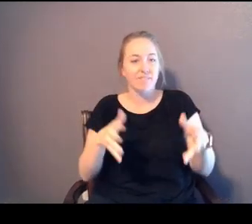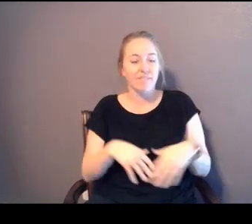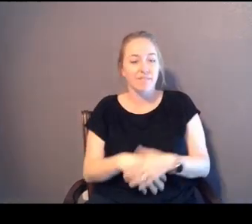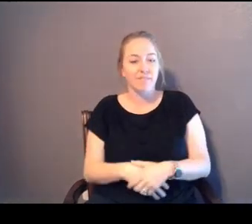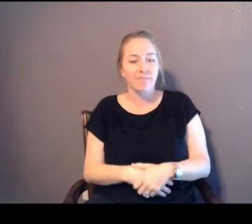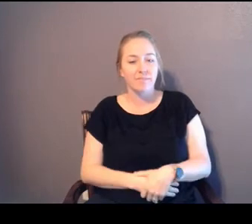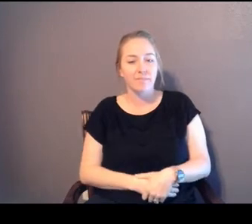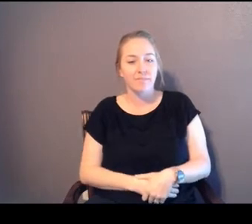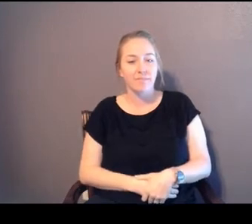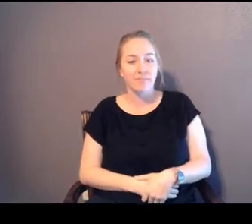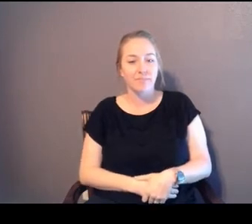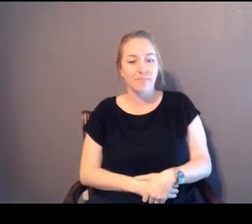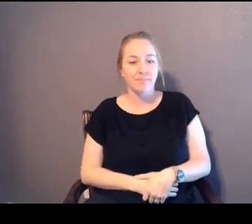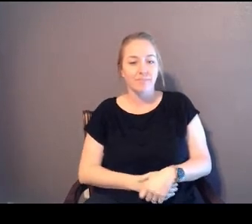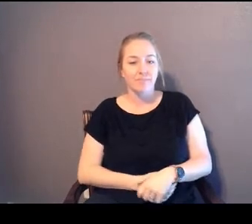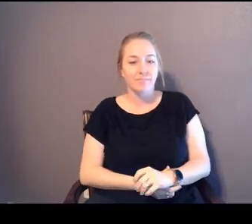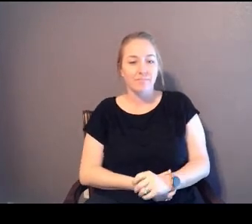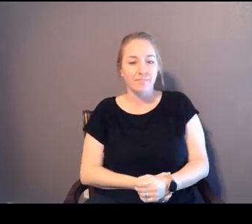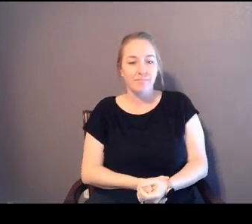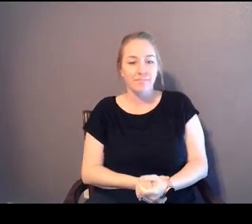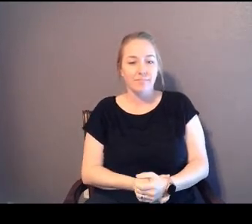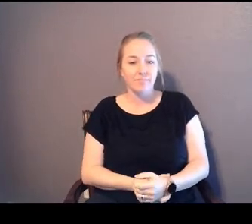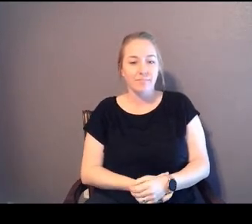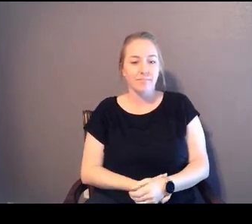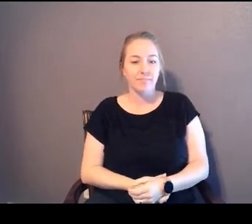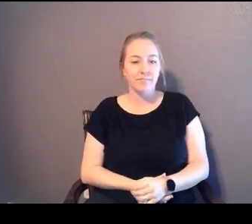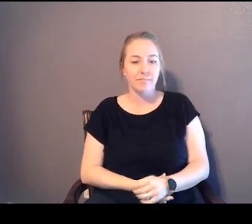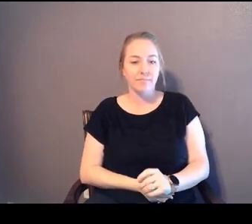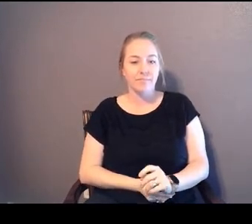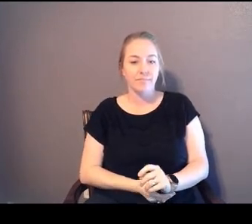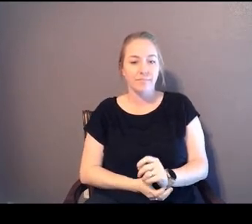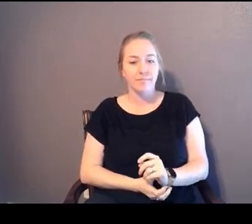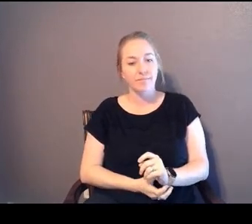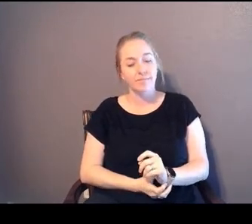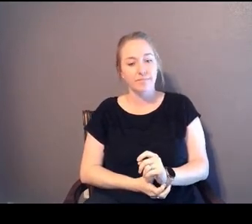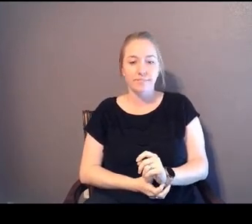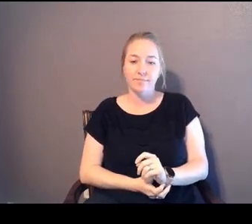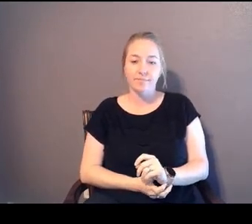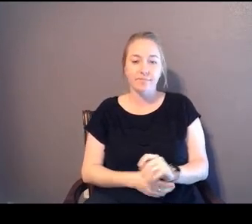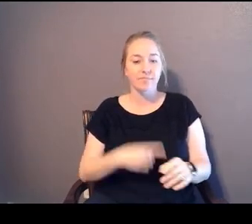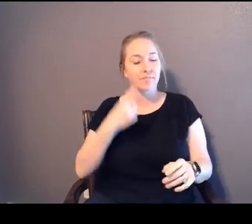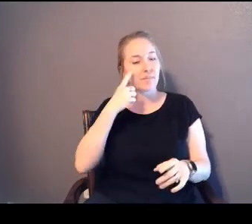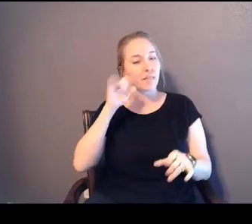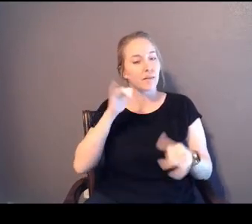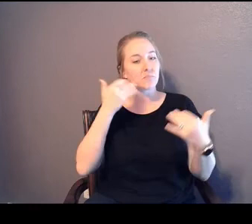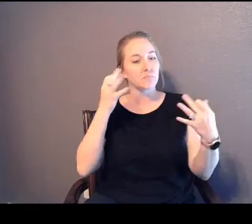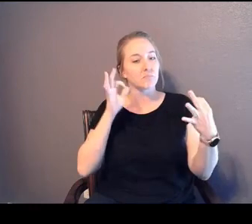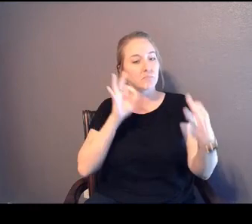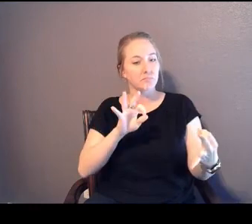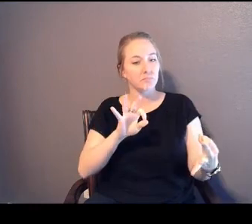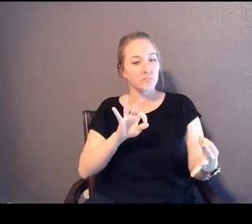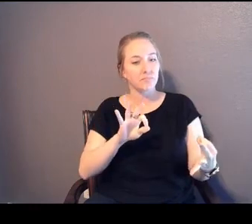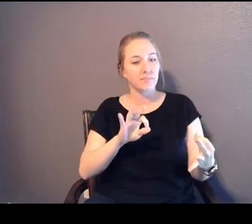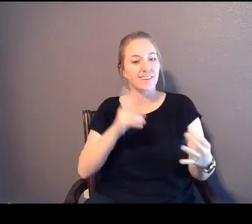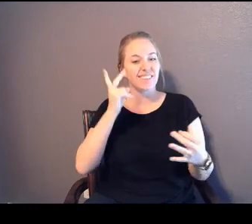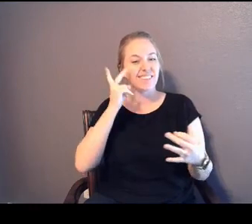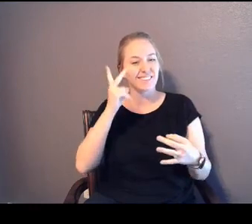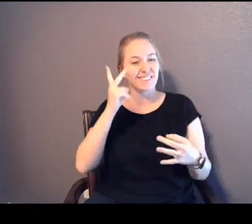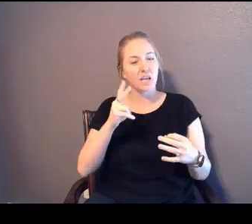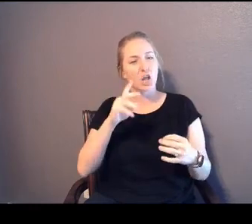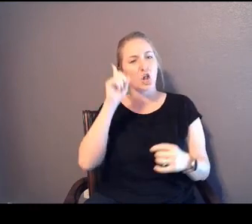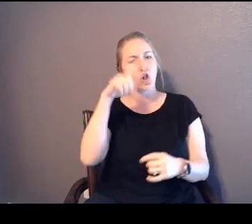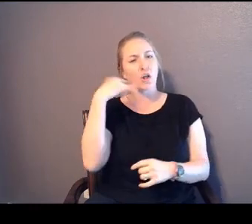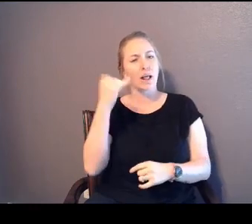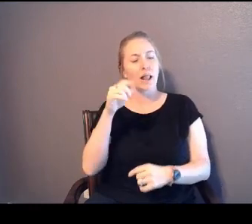so here it is. I think that's pretty good. Now these sort of teardrop shapes, they're cool,